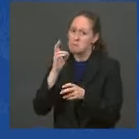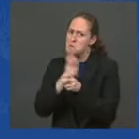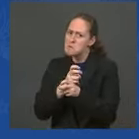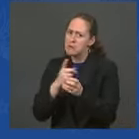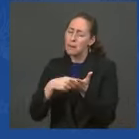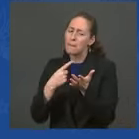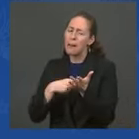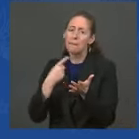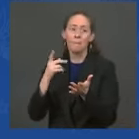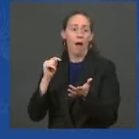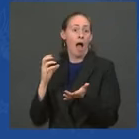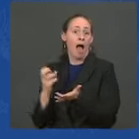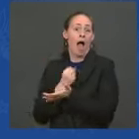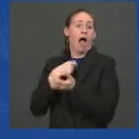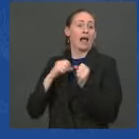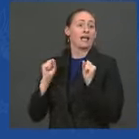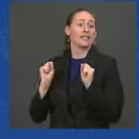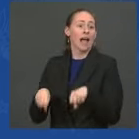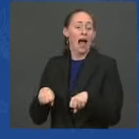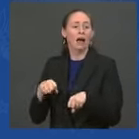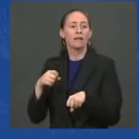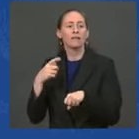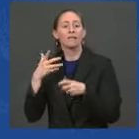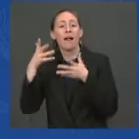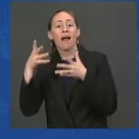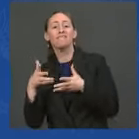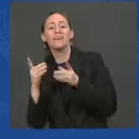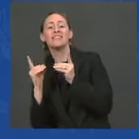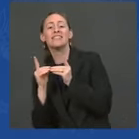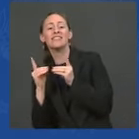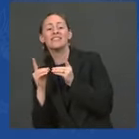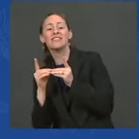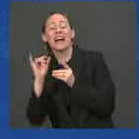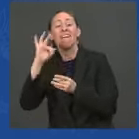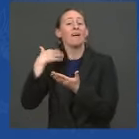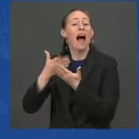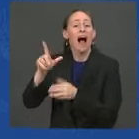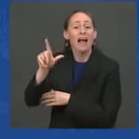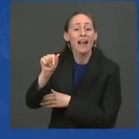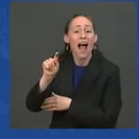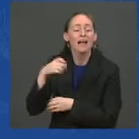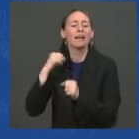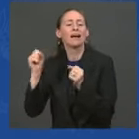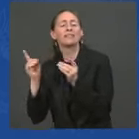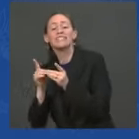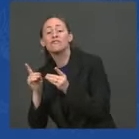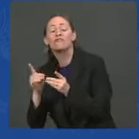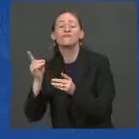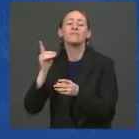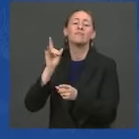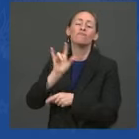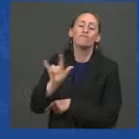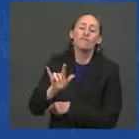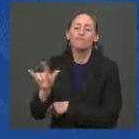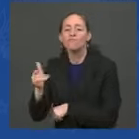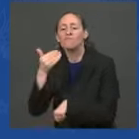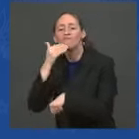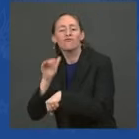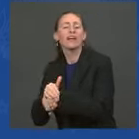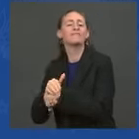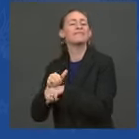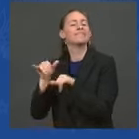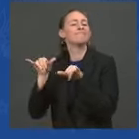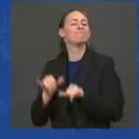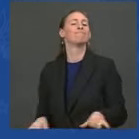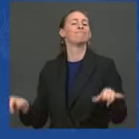to have my dinner, and they'd save their dessert, and I got to see them, kiss them goodnight, and get in bed with them. And so it made me realize